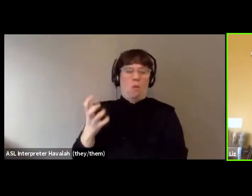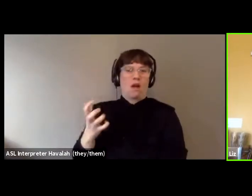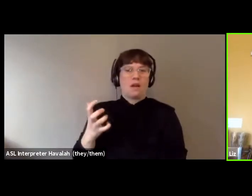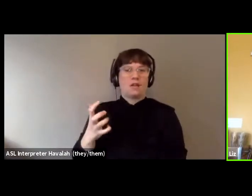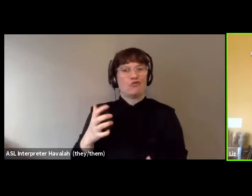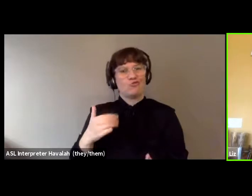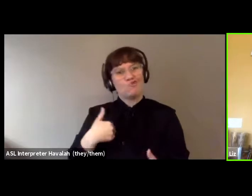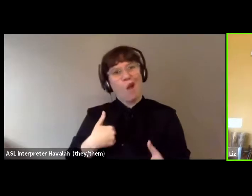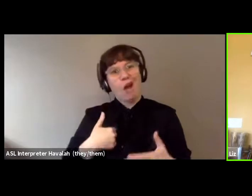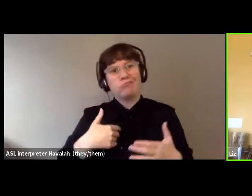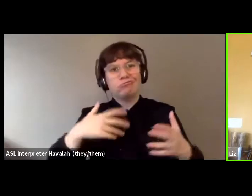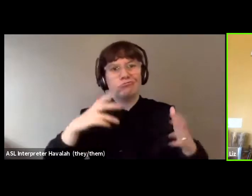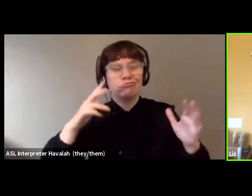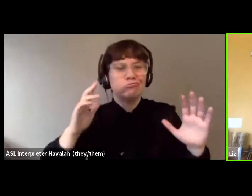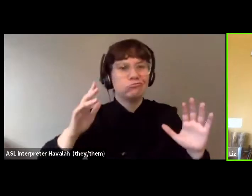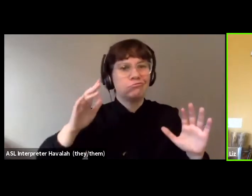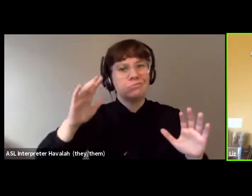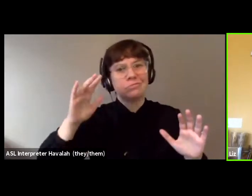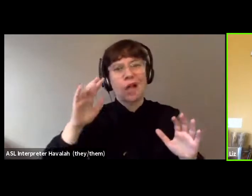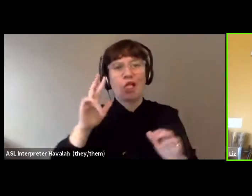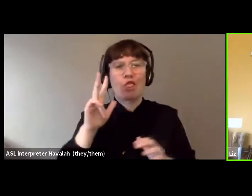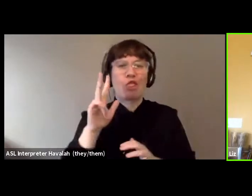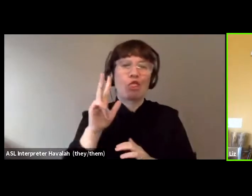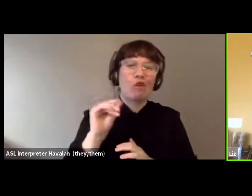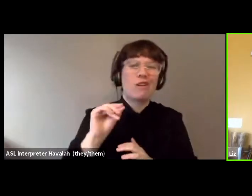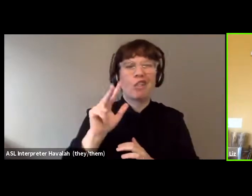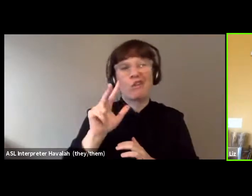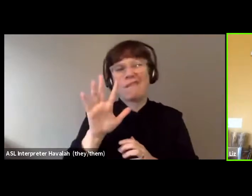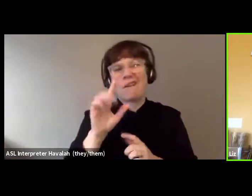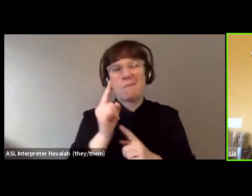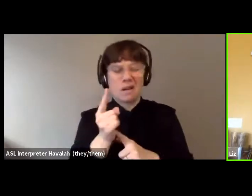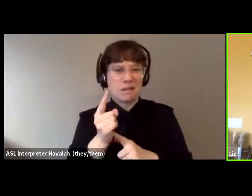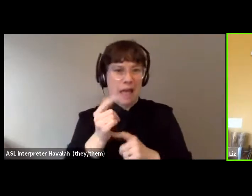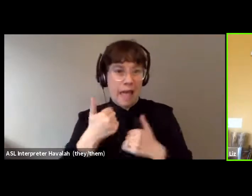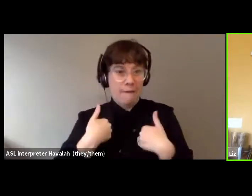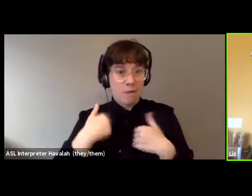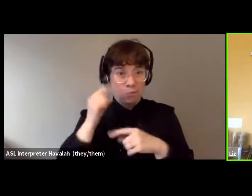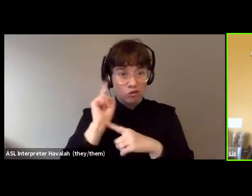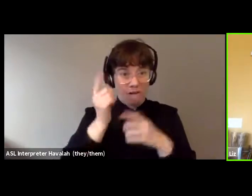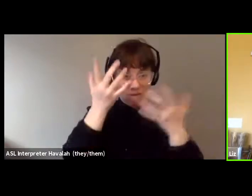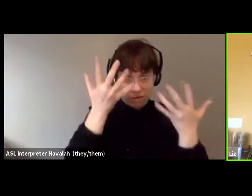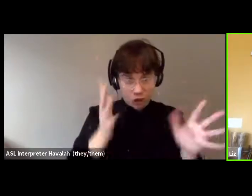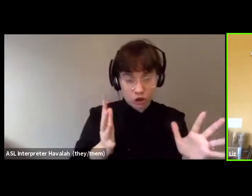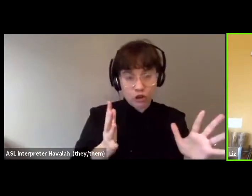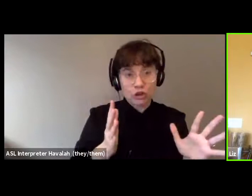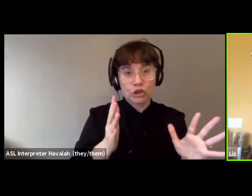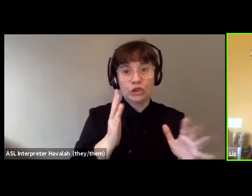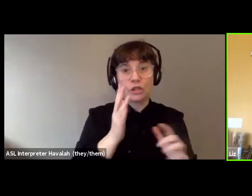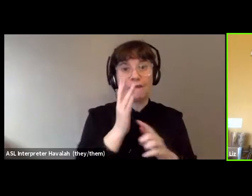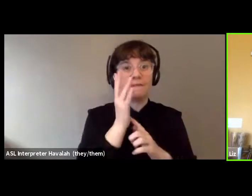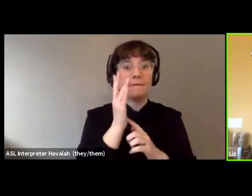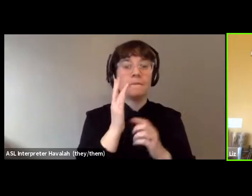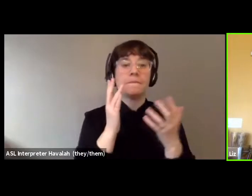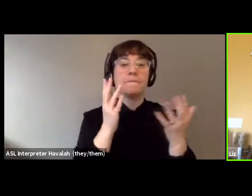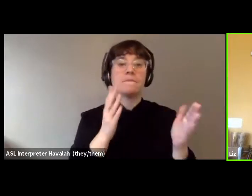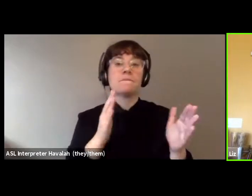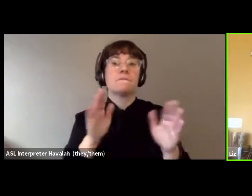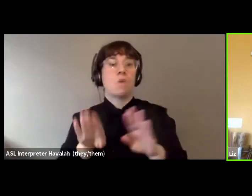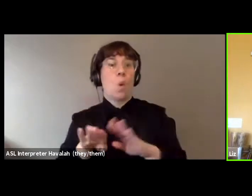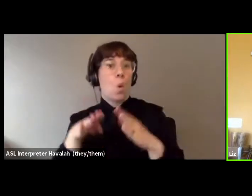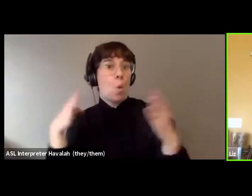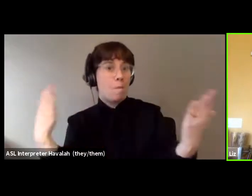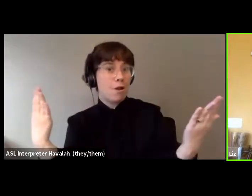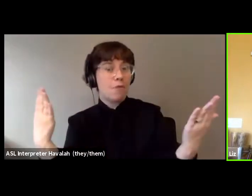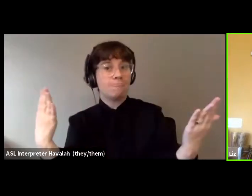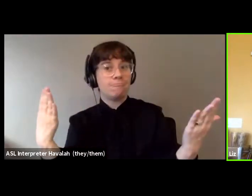about 30 to 35 minutes of a presentation and then open it up